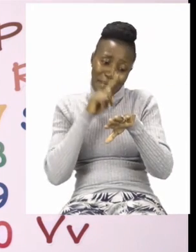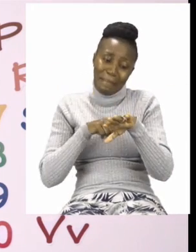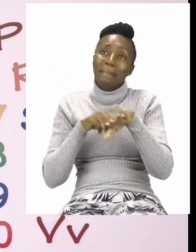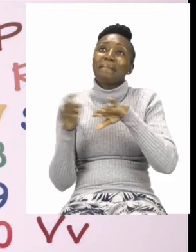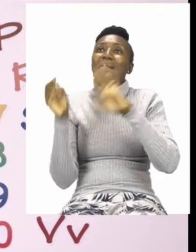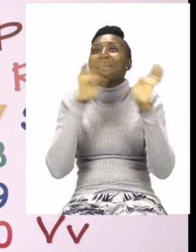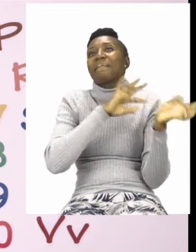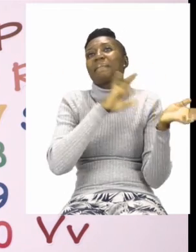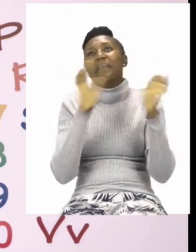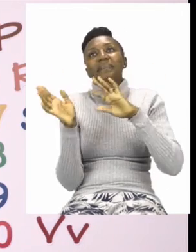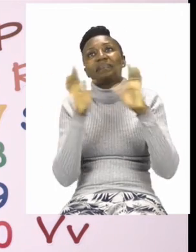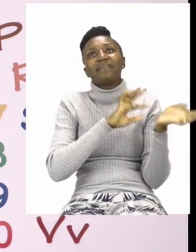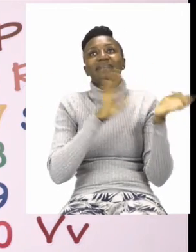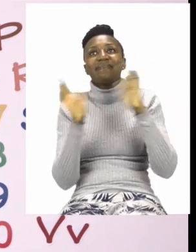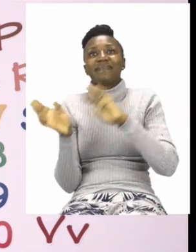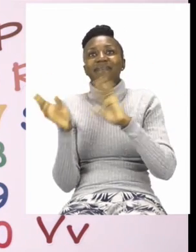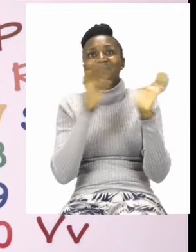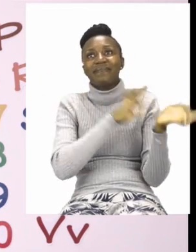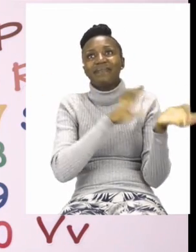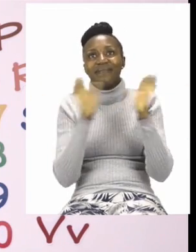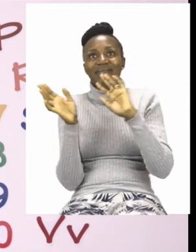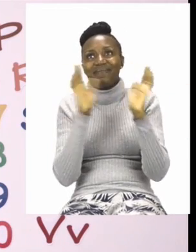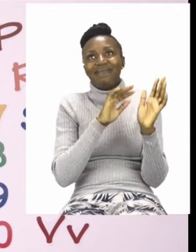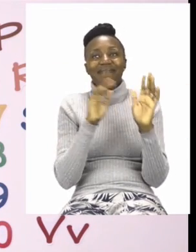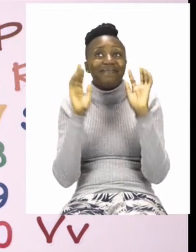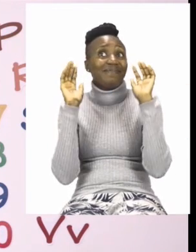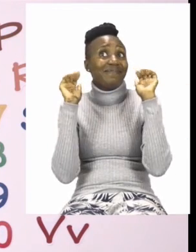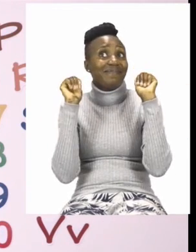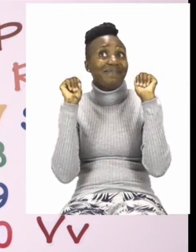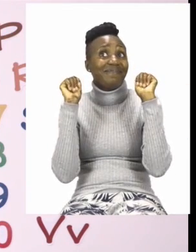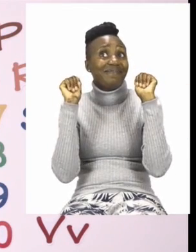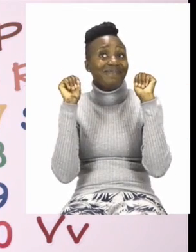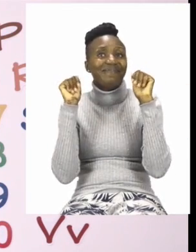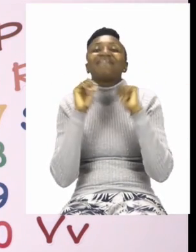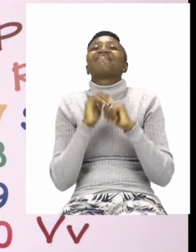goodbye. It's time to say goodbye.